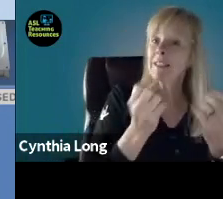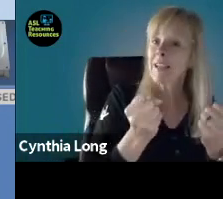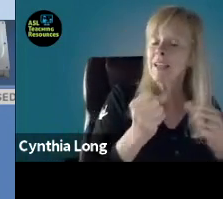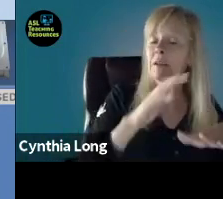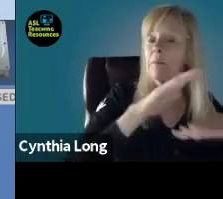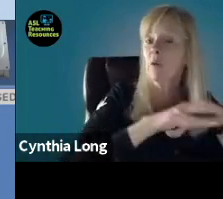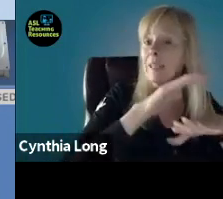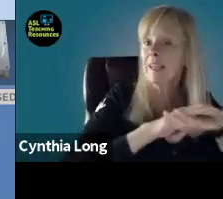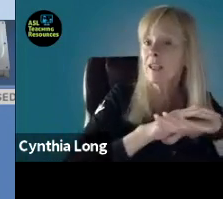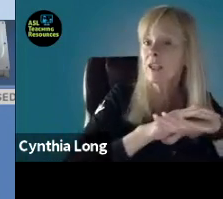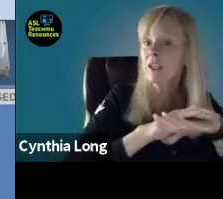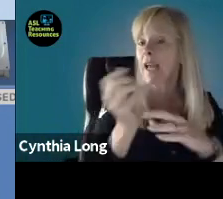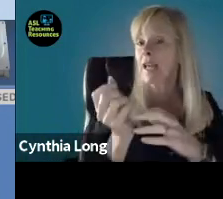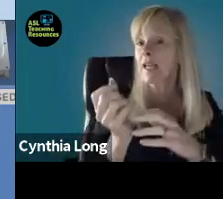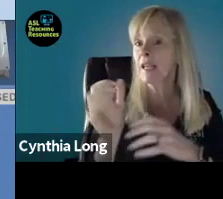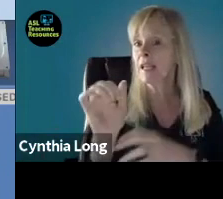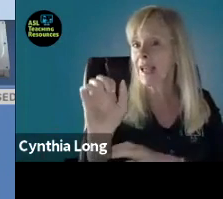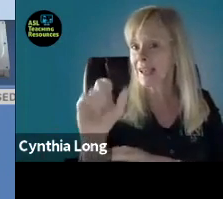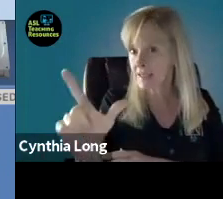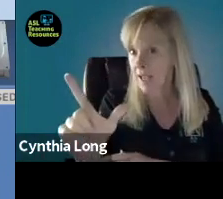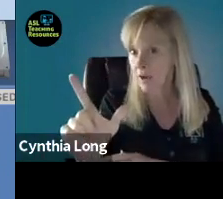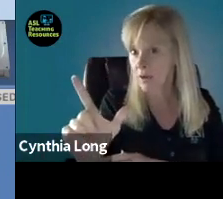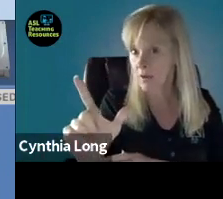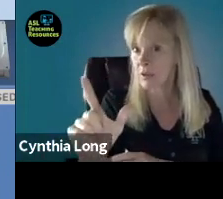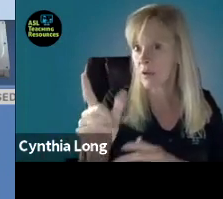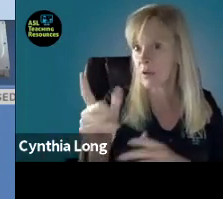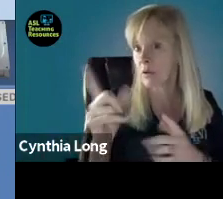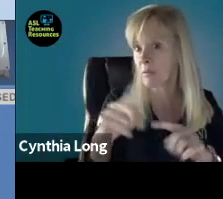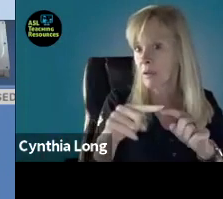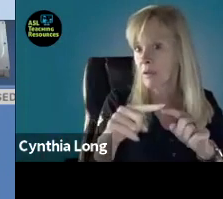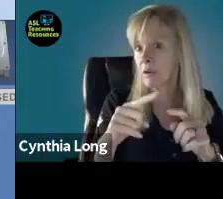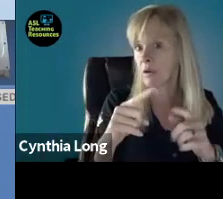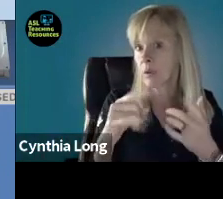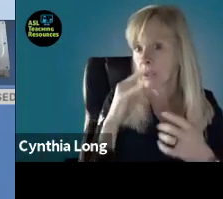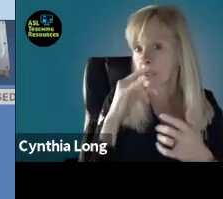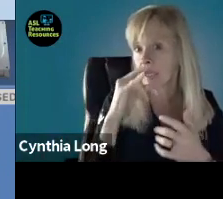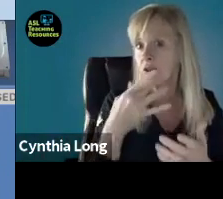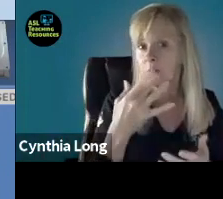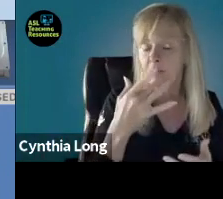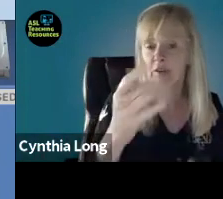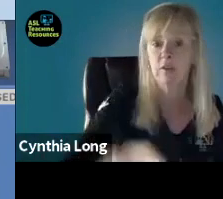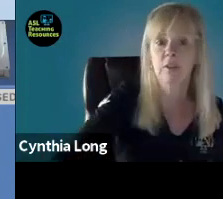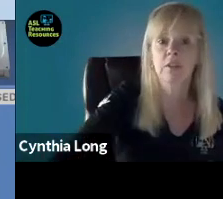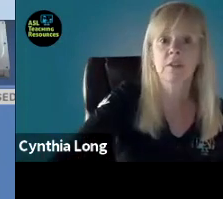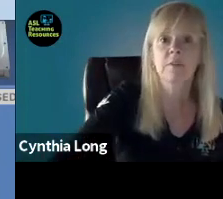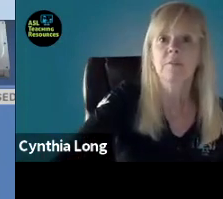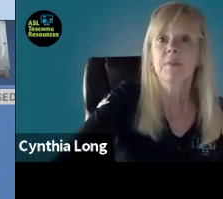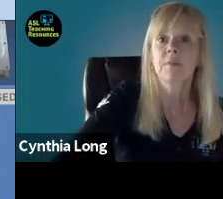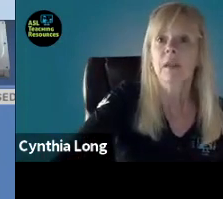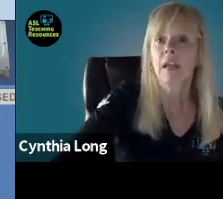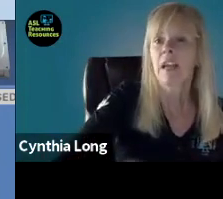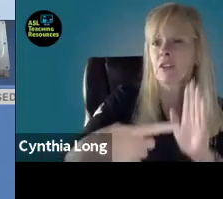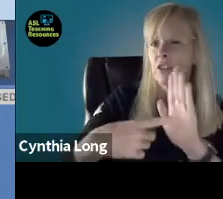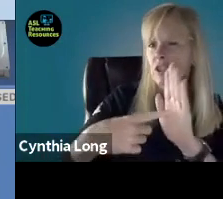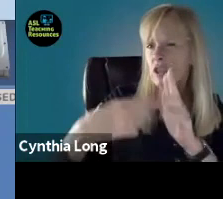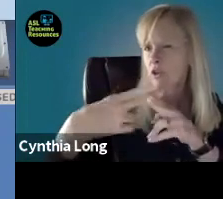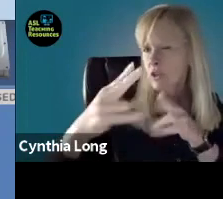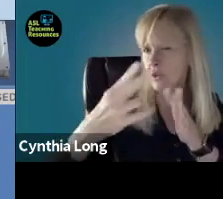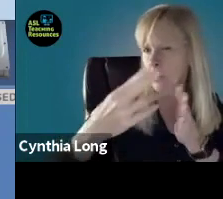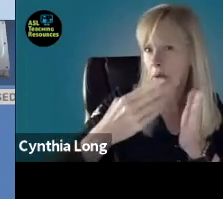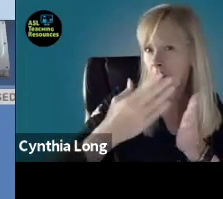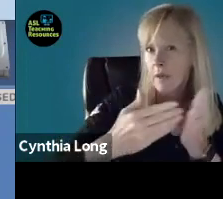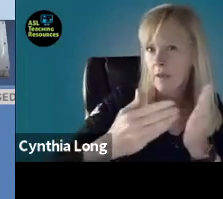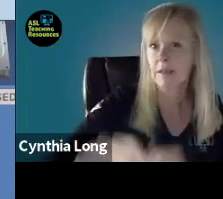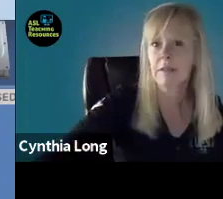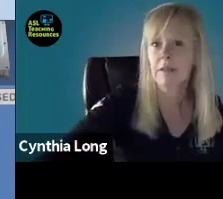I signed it in both English and in ASL. So depending on which kid your prefers. And I'm just going to show you a